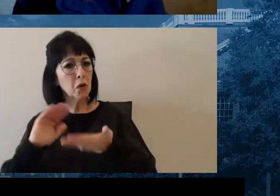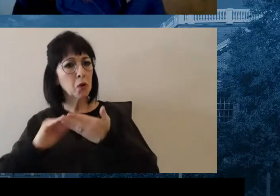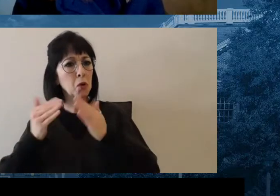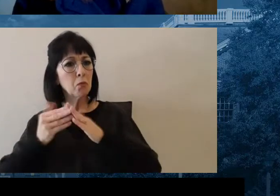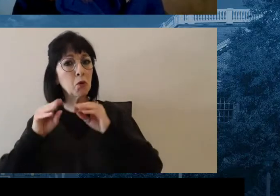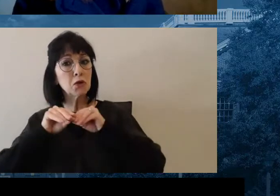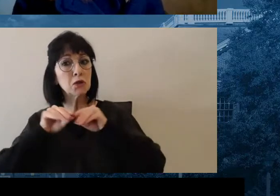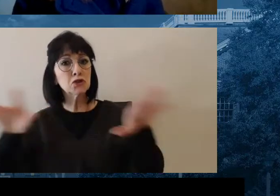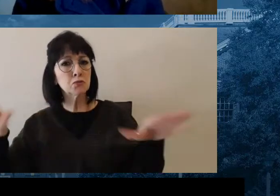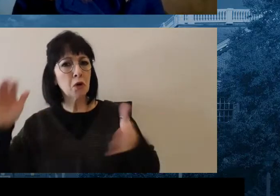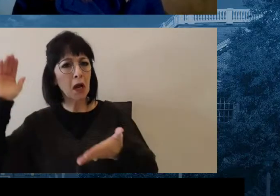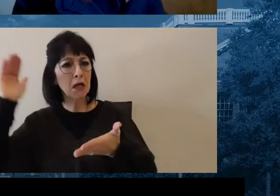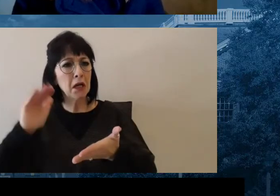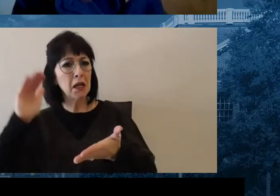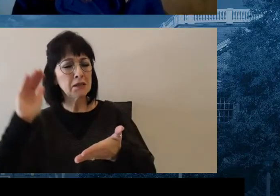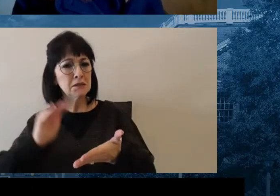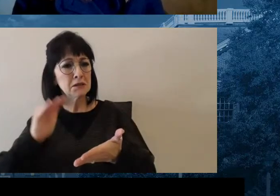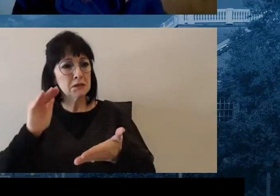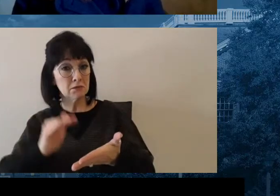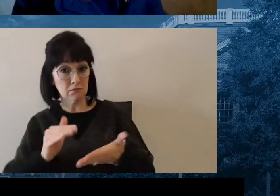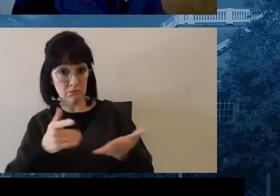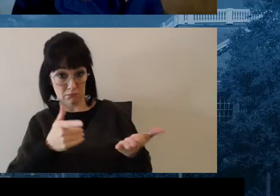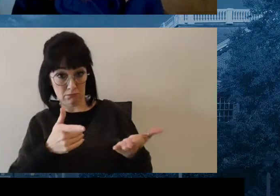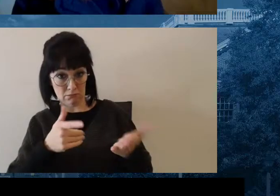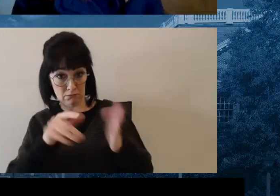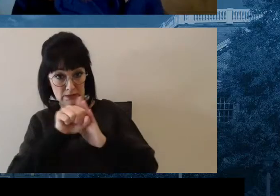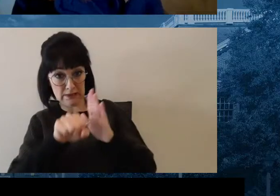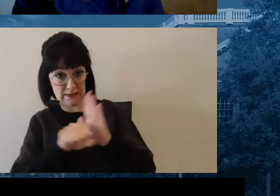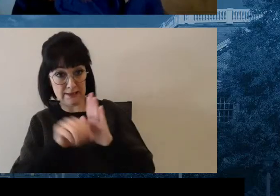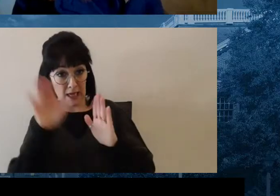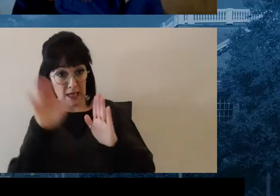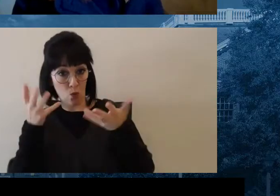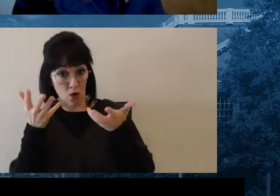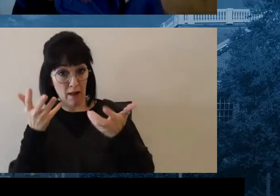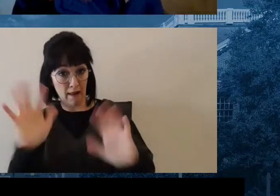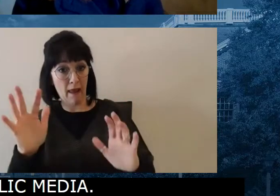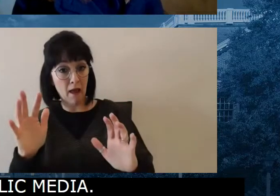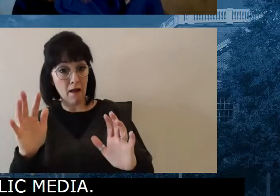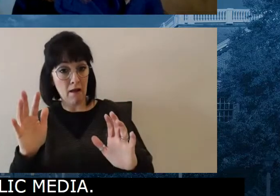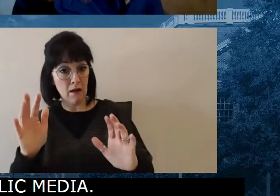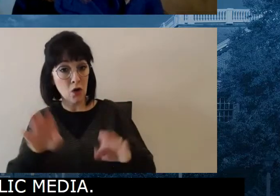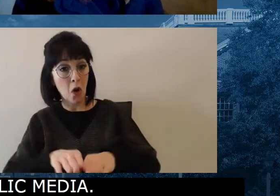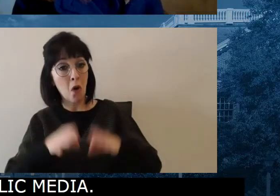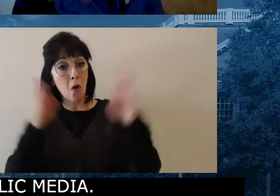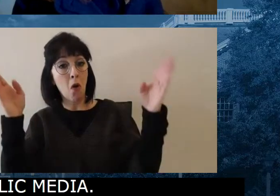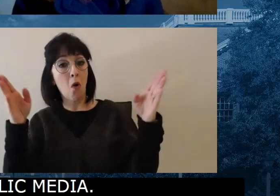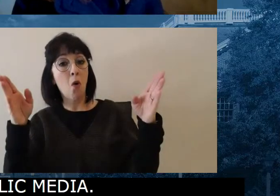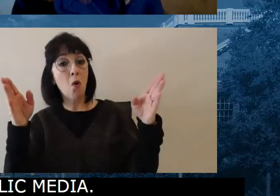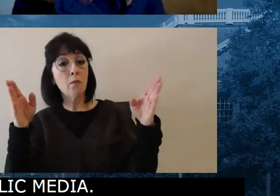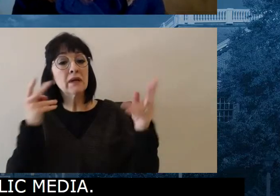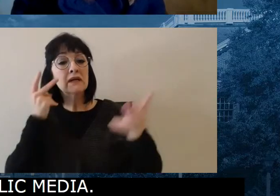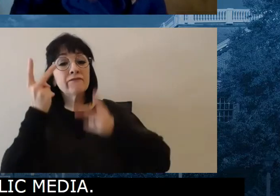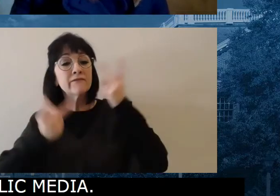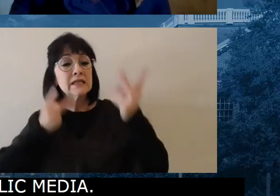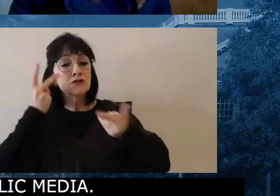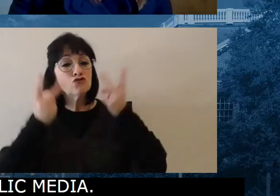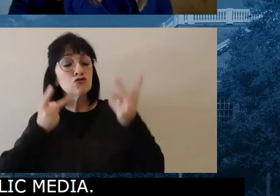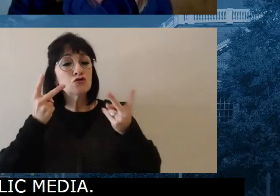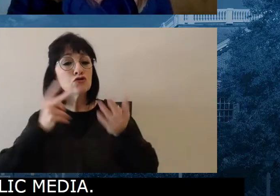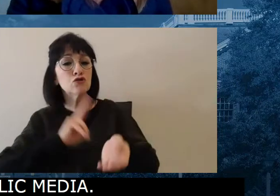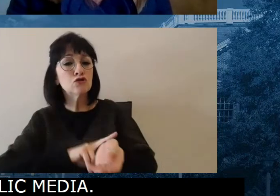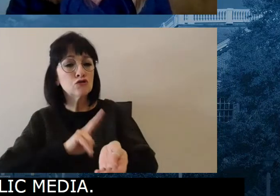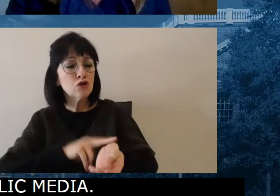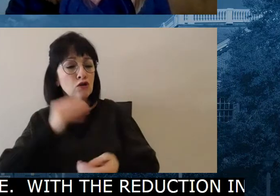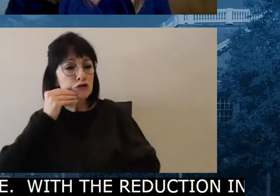of when it might allow visitation at senior centers and other long-term care facilities? Dr.